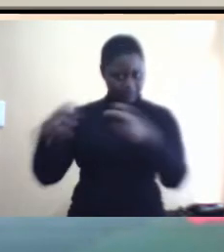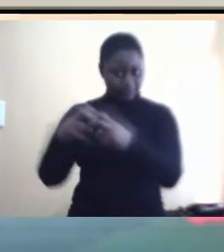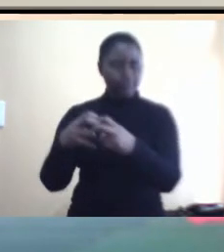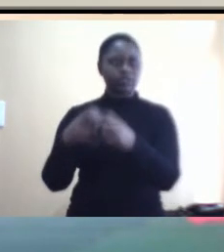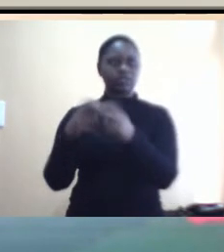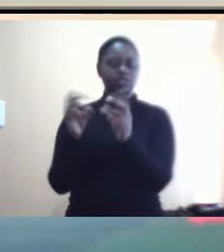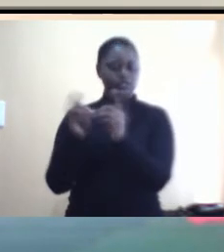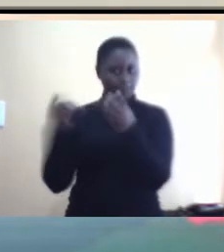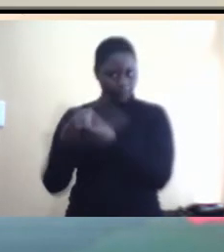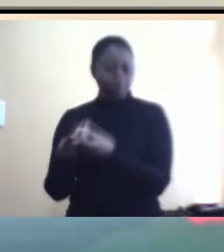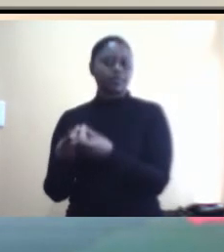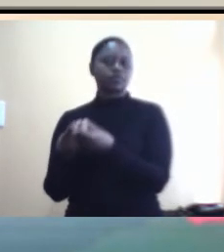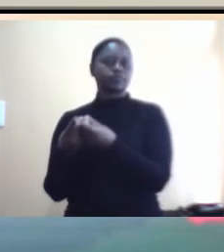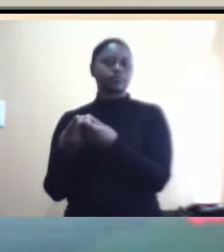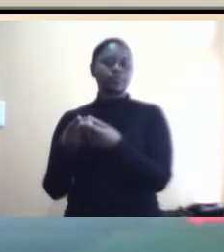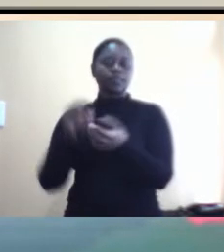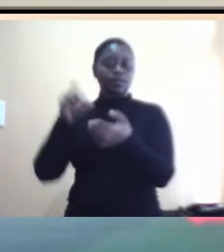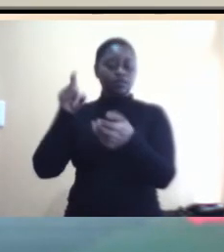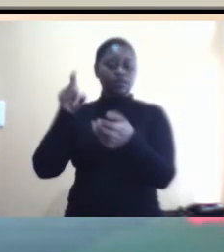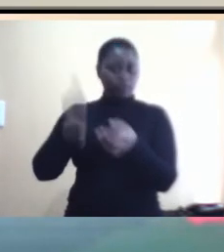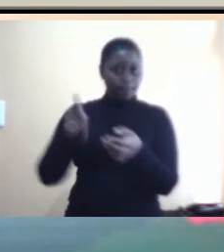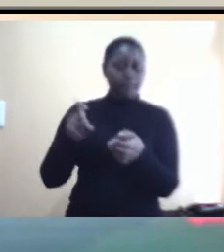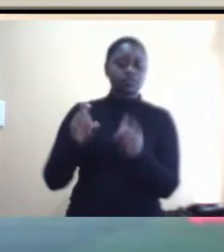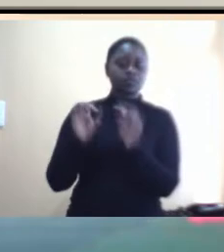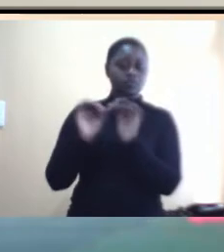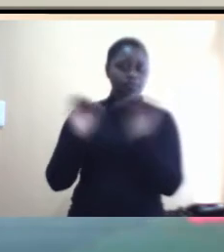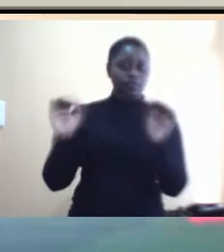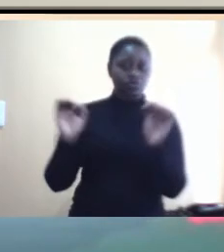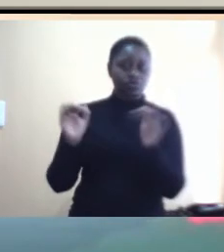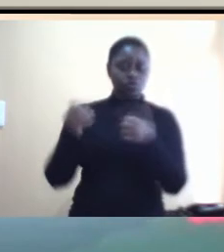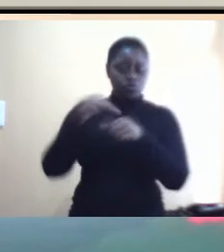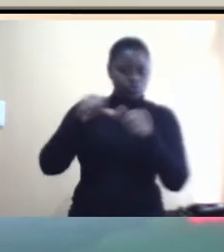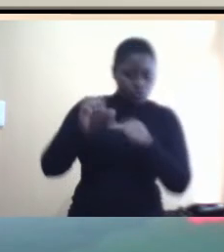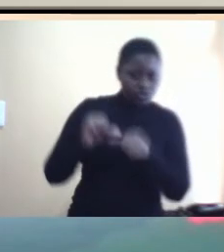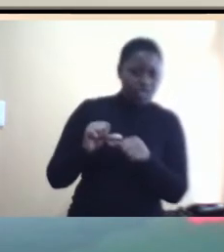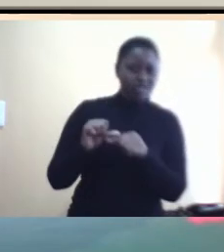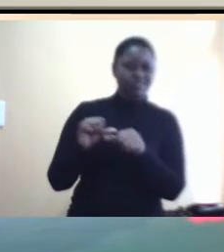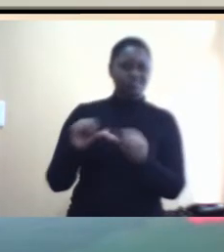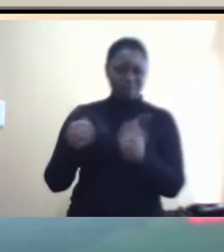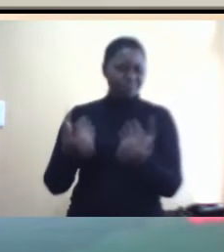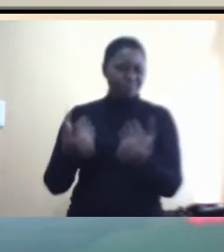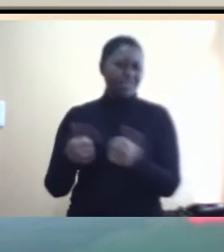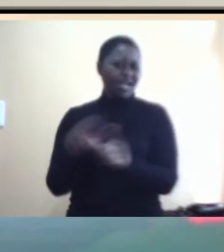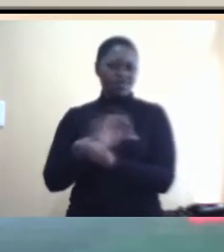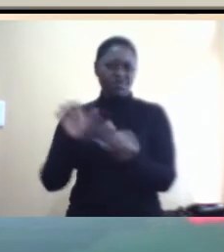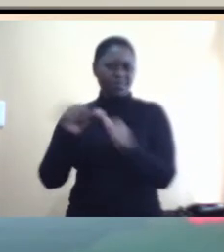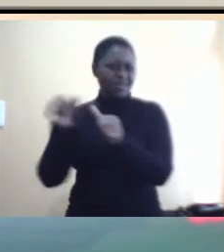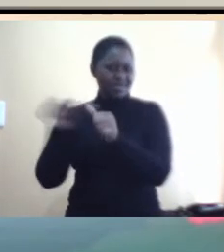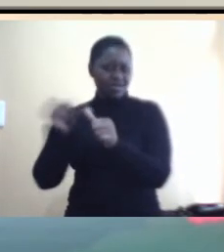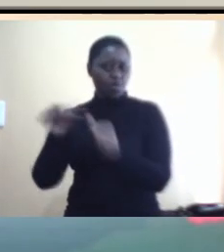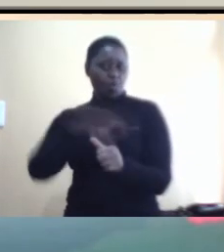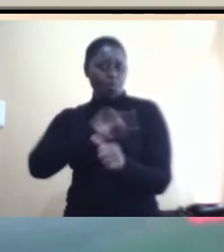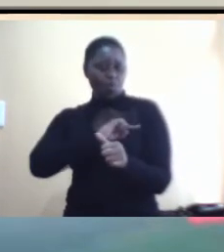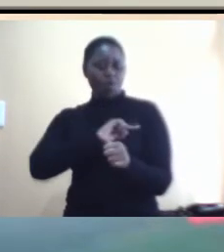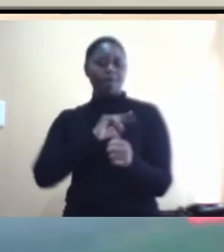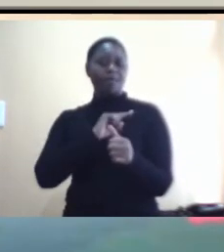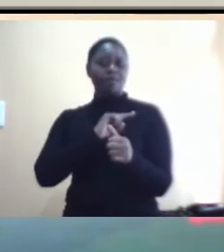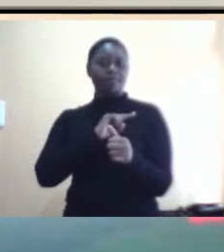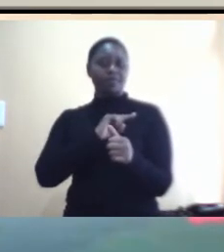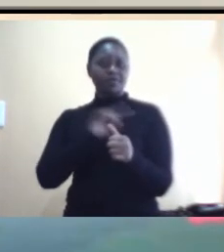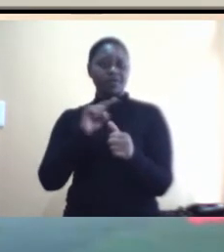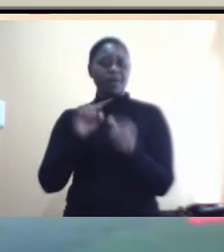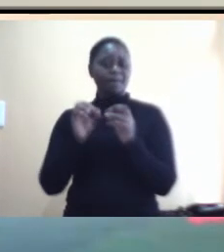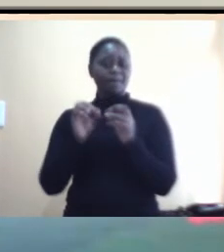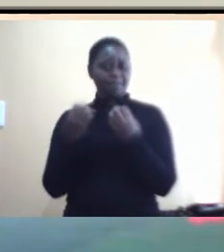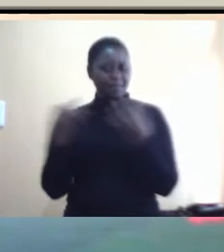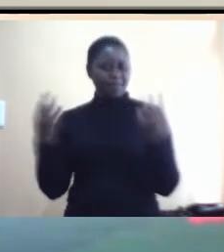recent past month. The masses of our people's social condition are not getting better because of rising